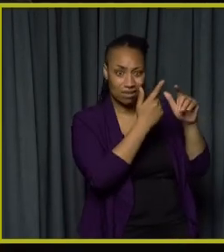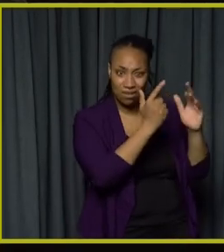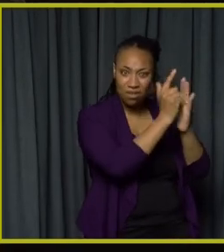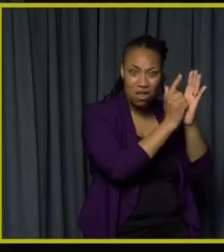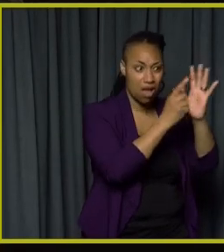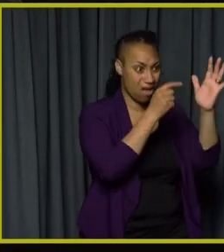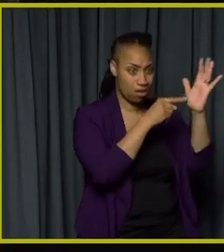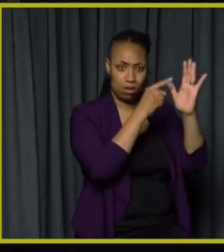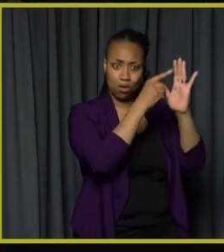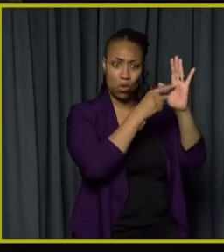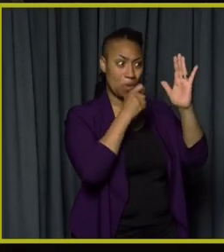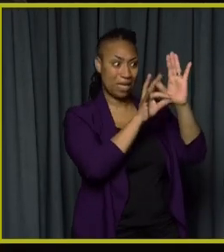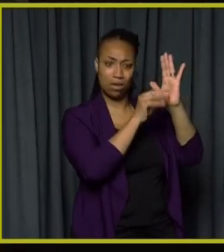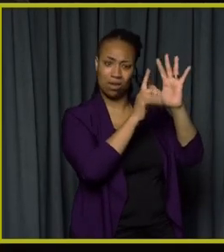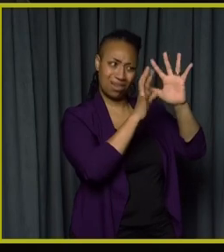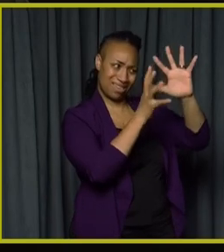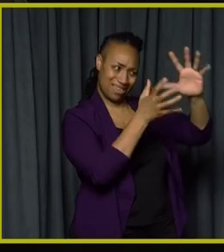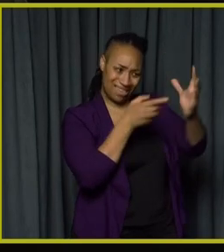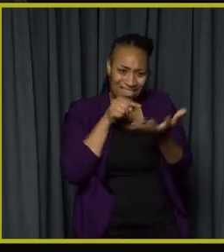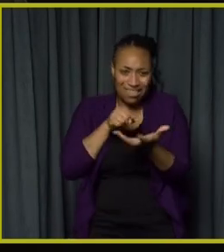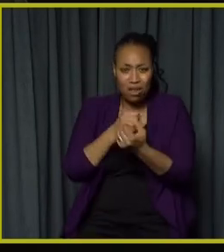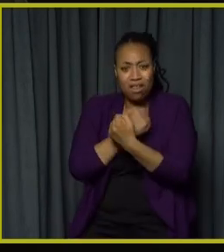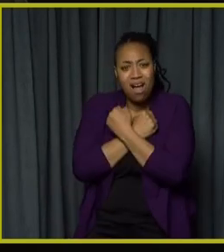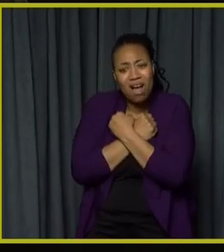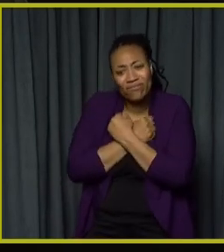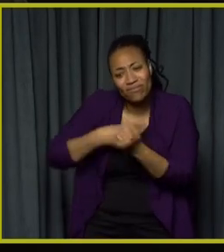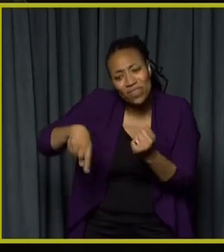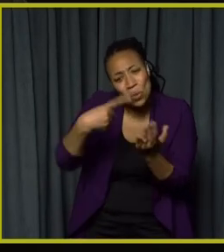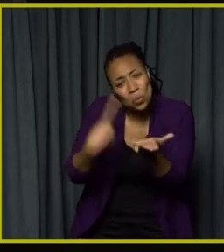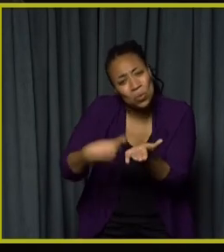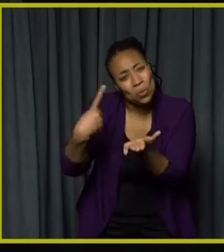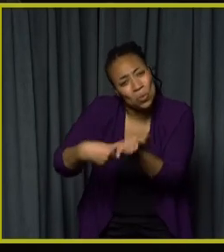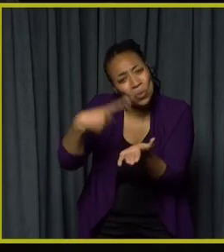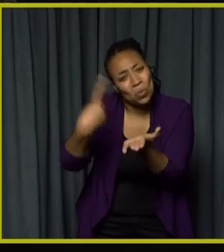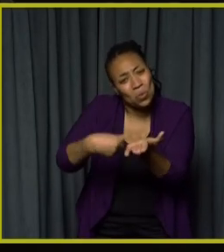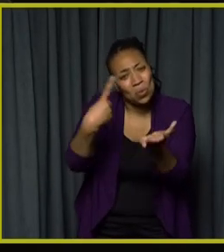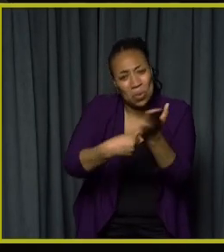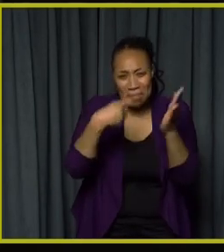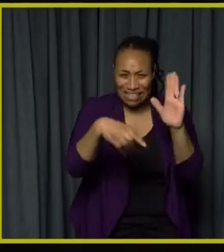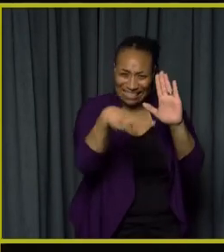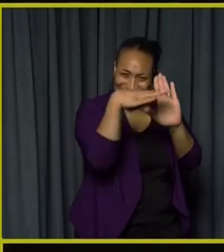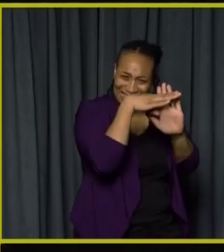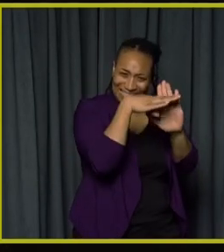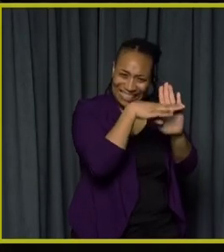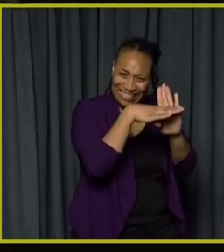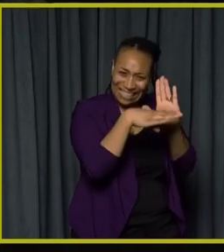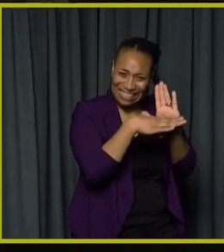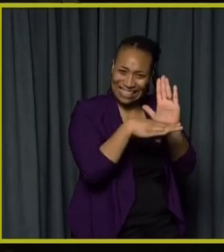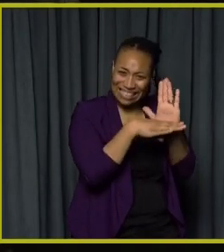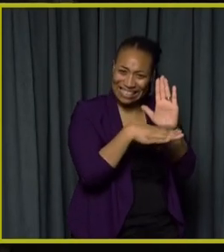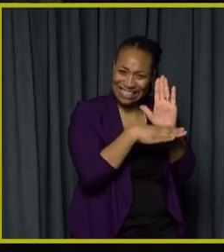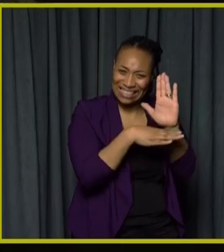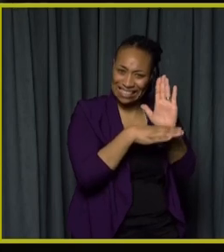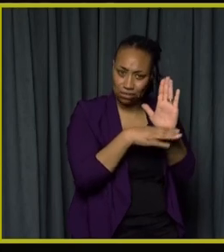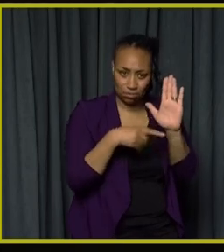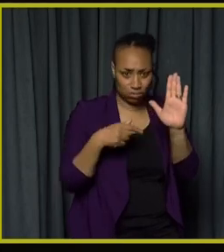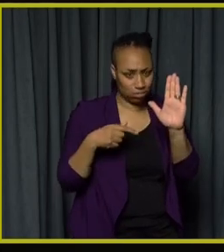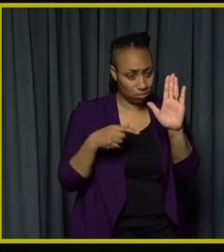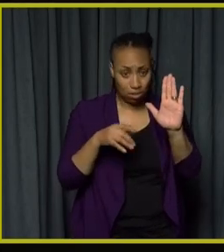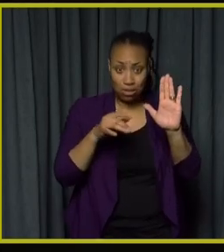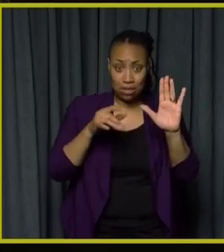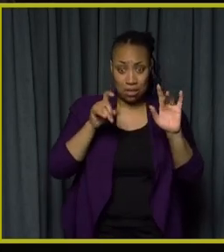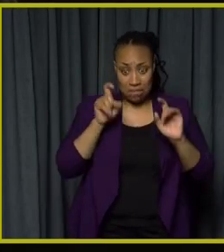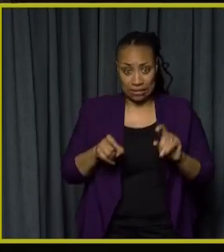this campaign, we know things don't have to be kept the way they are. We know that. We